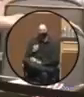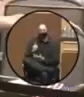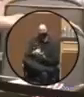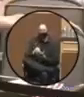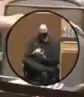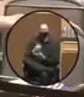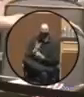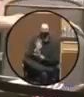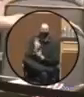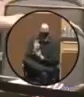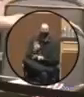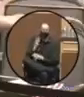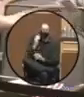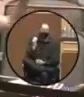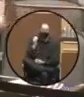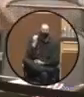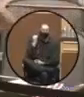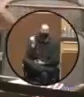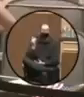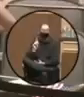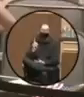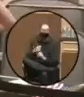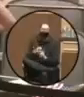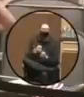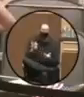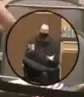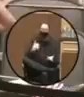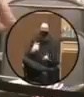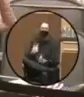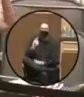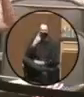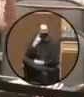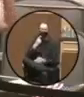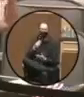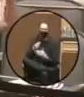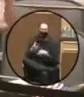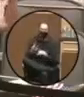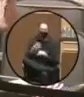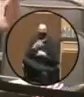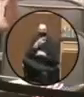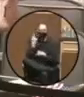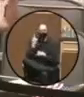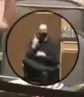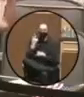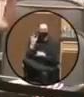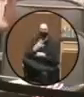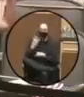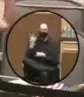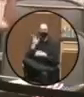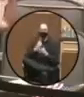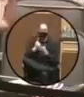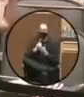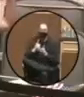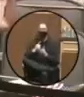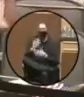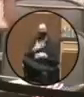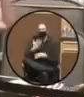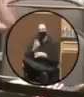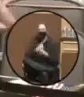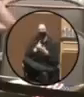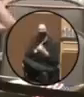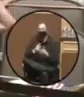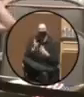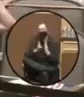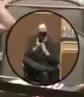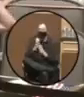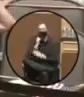no idea where it comes from. And I believe it has to do with wearing a mask 7 days a week, 5 days a week,